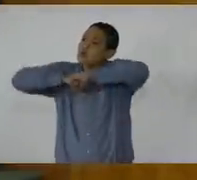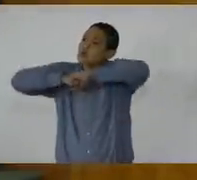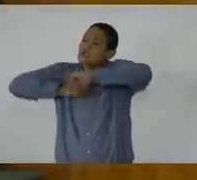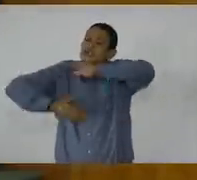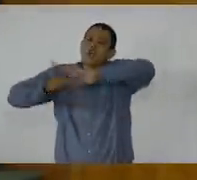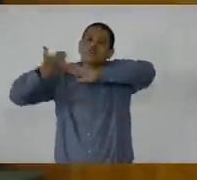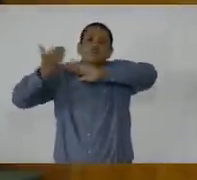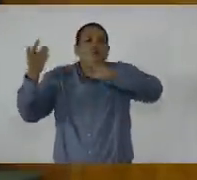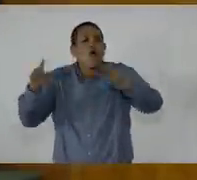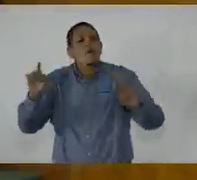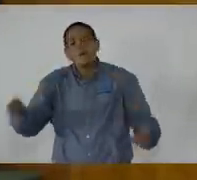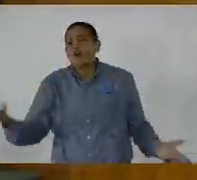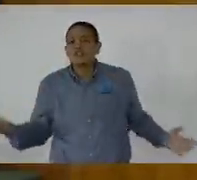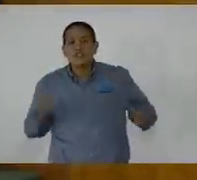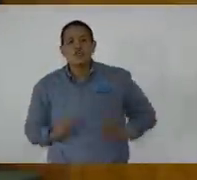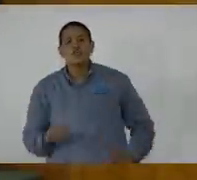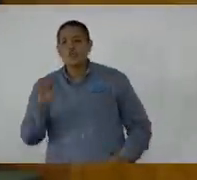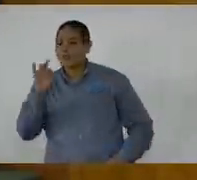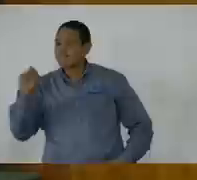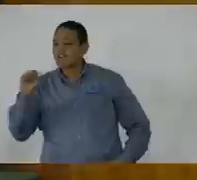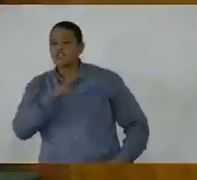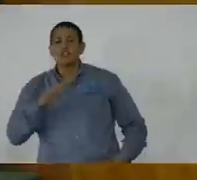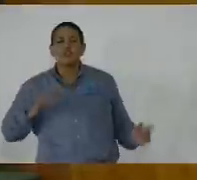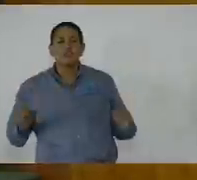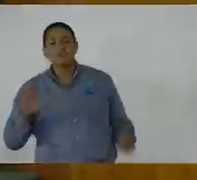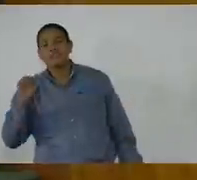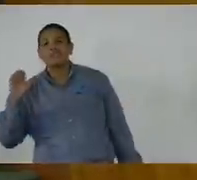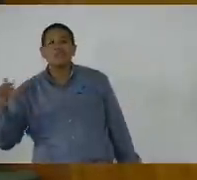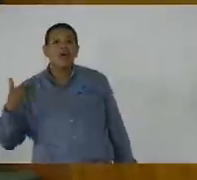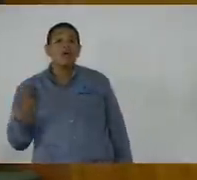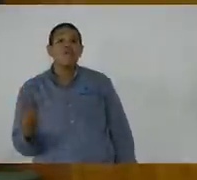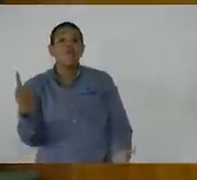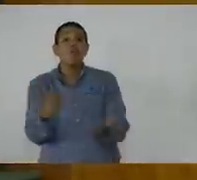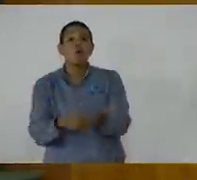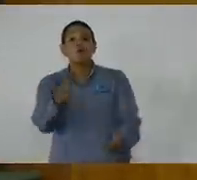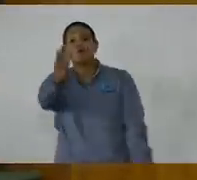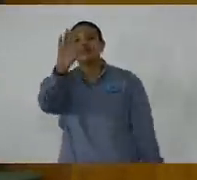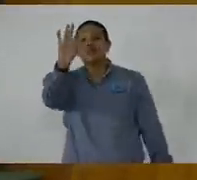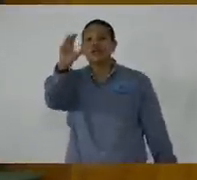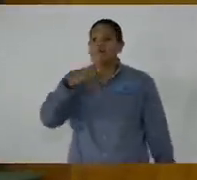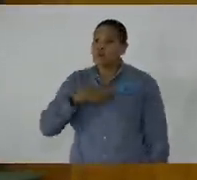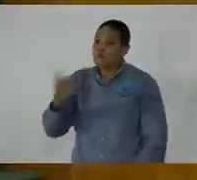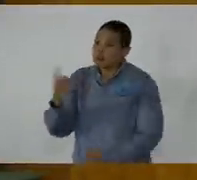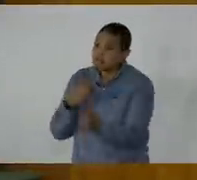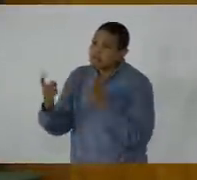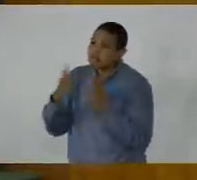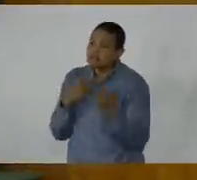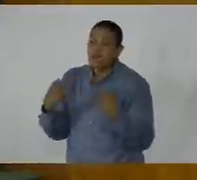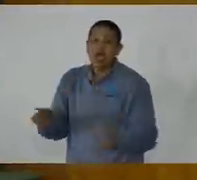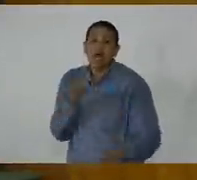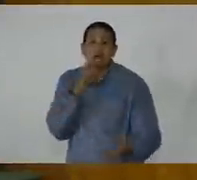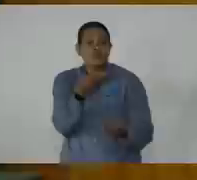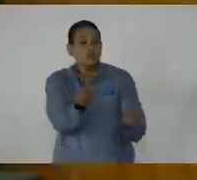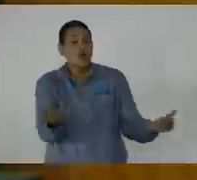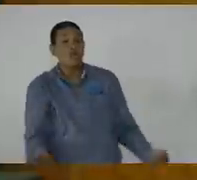Speaker, the Consumer Affairs Commission handled 1,695 complaints and resolved